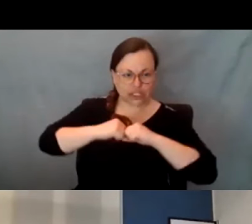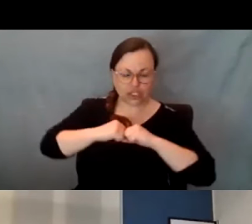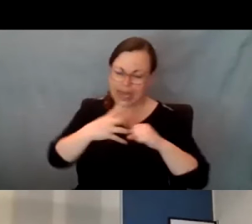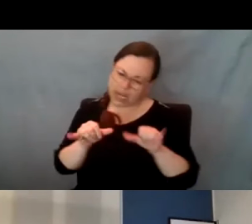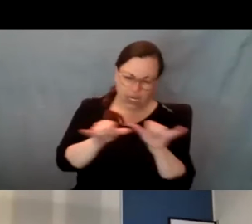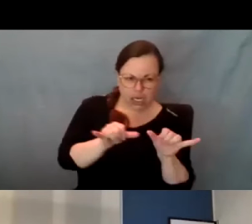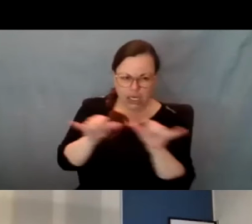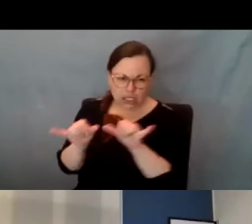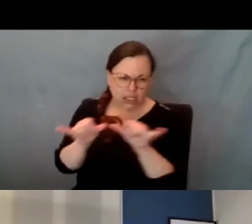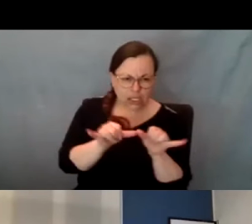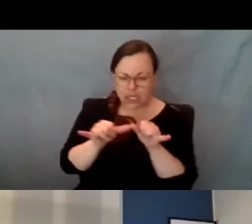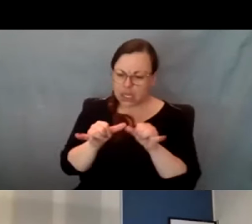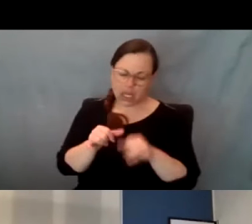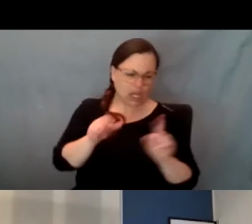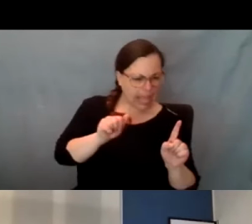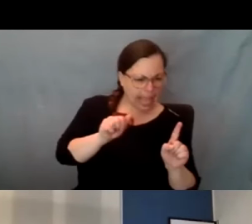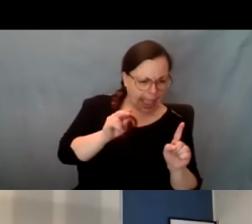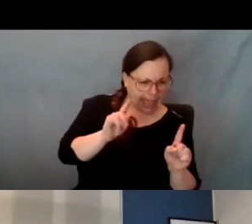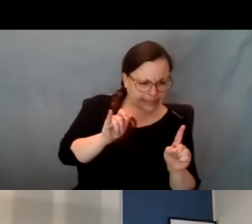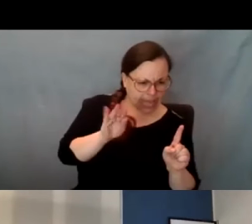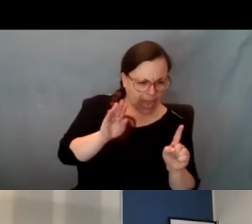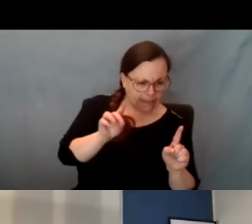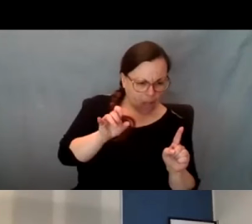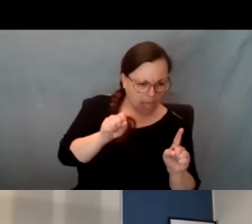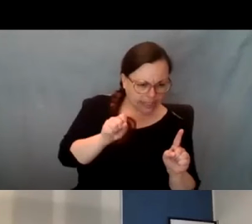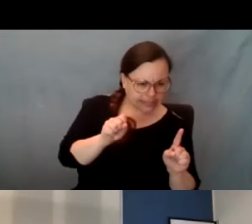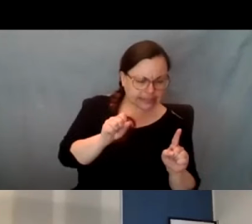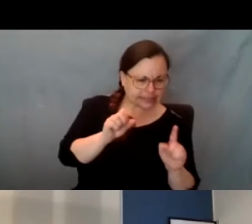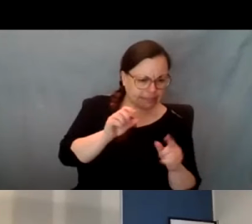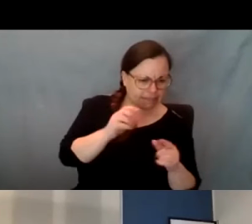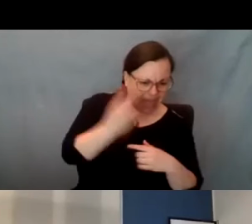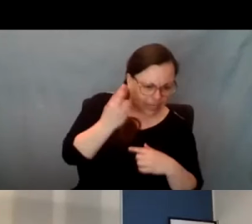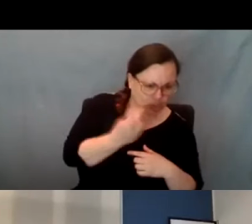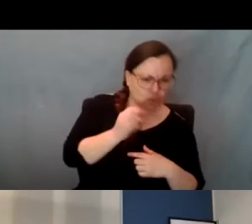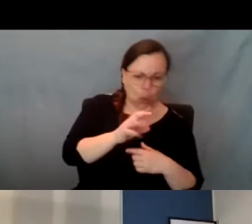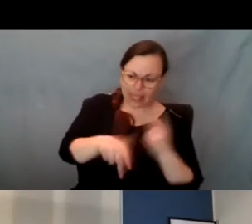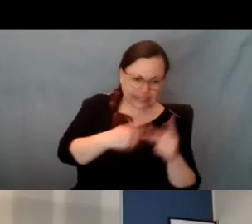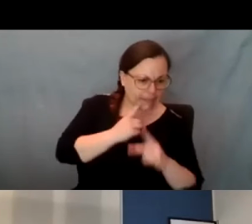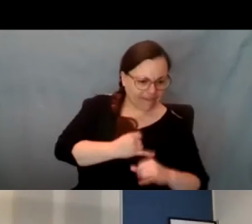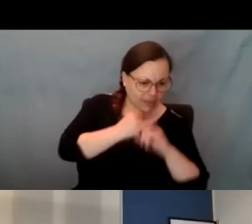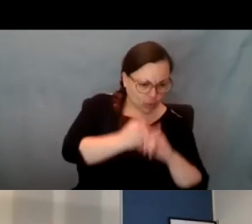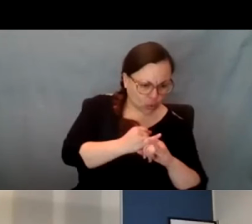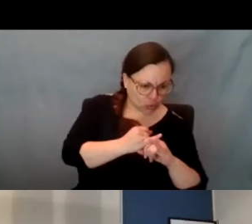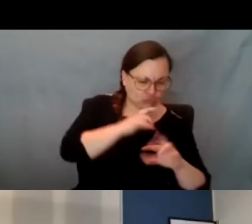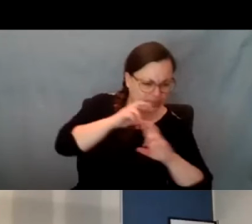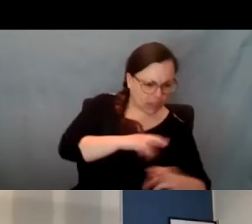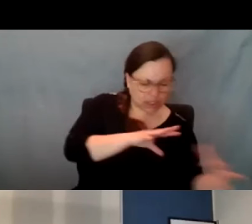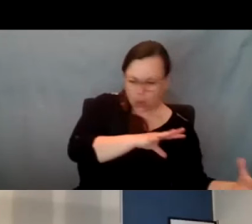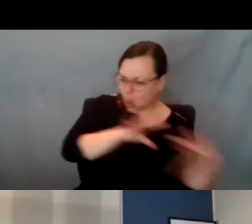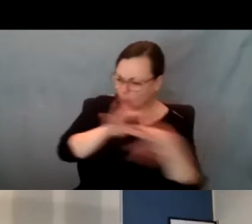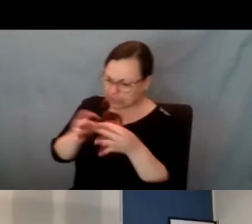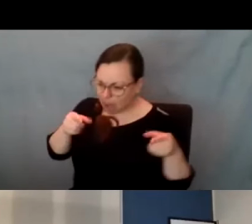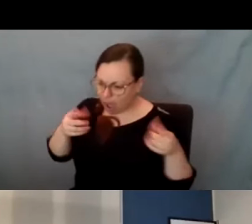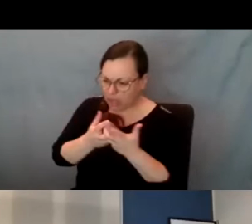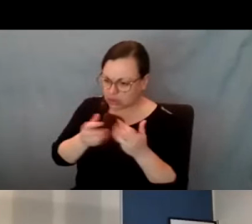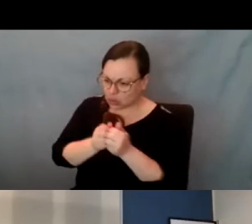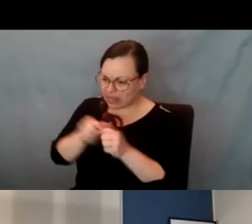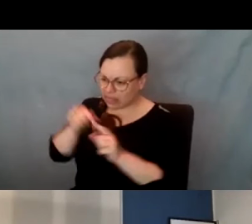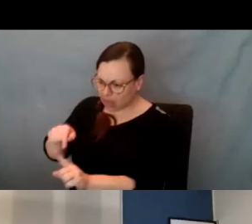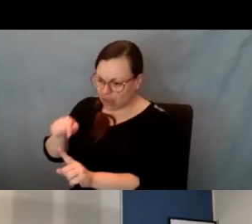level of antibody titers or types of immune response corresponds to protective levels by the